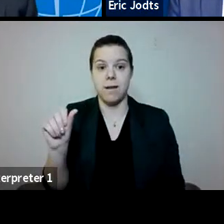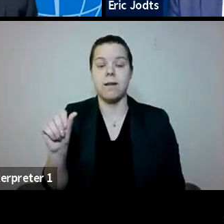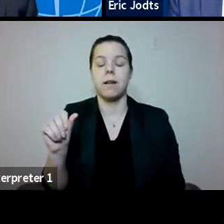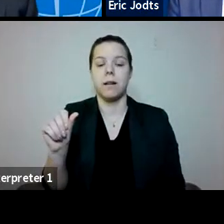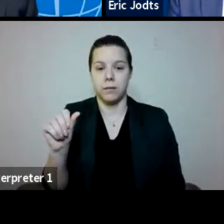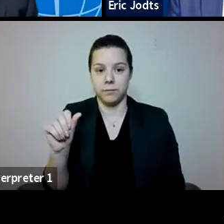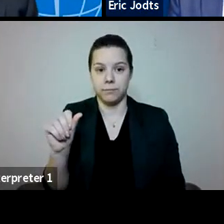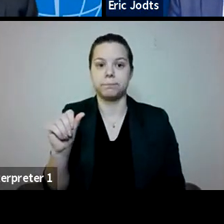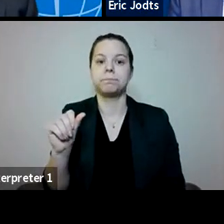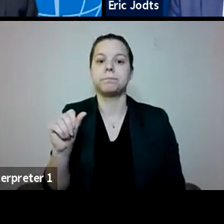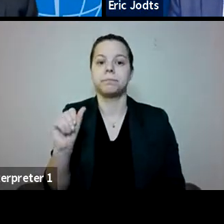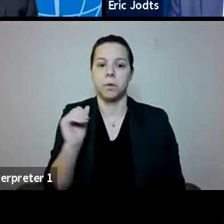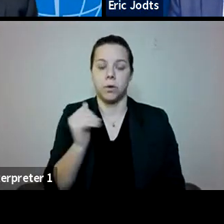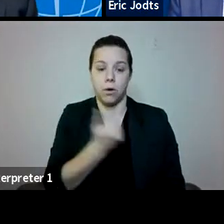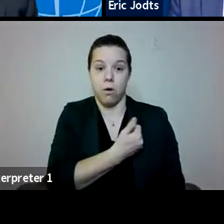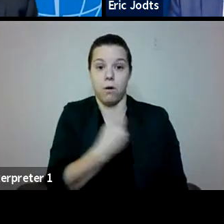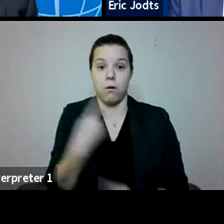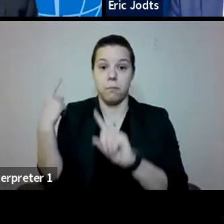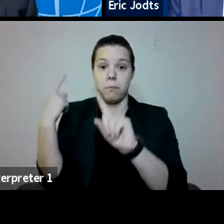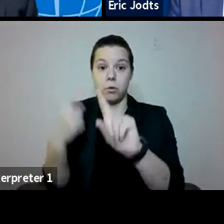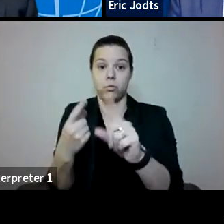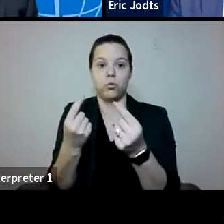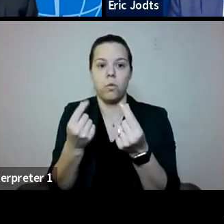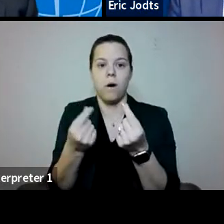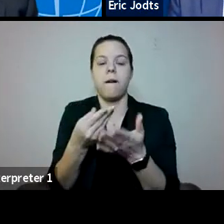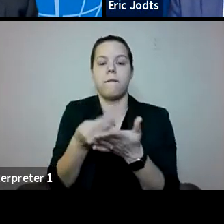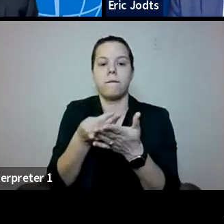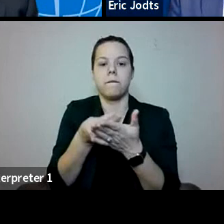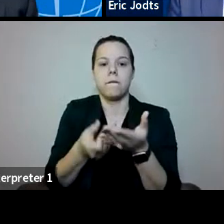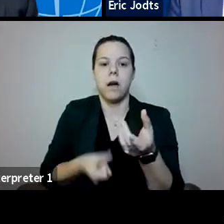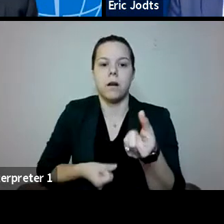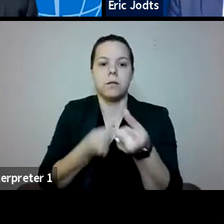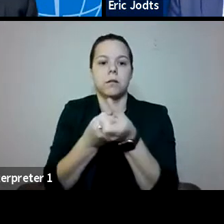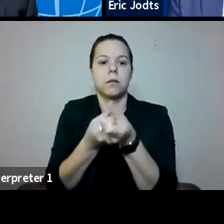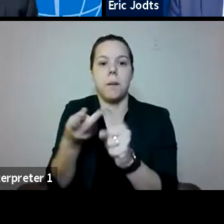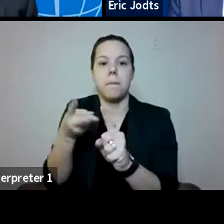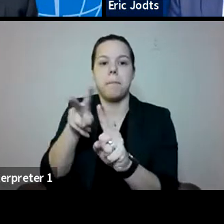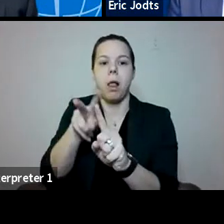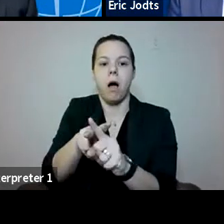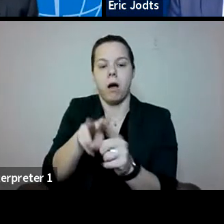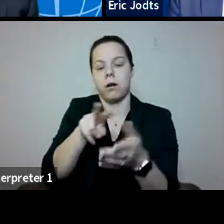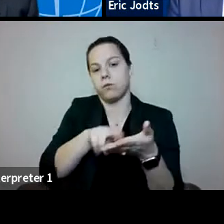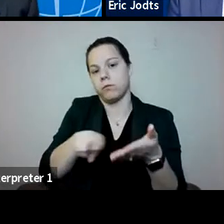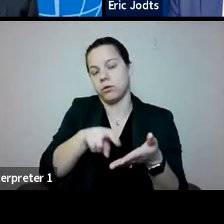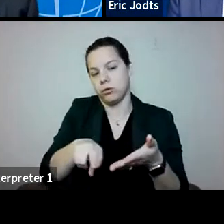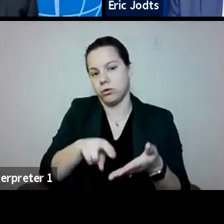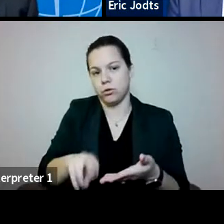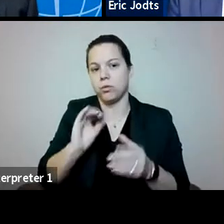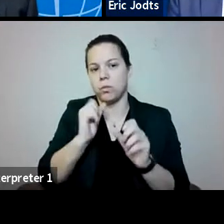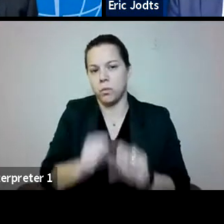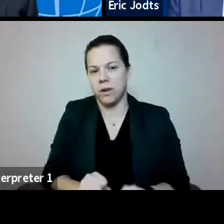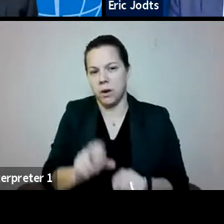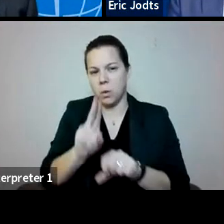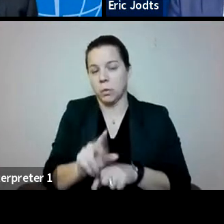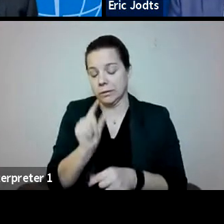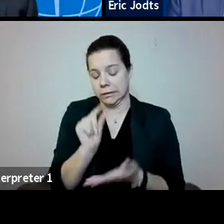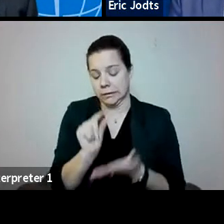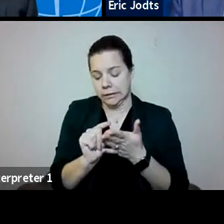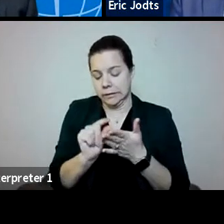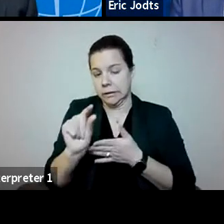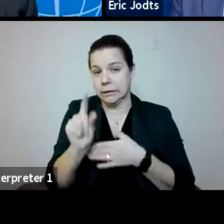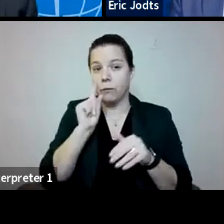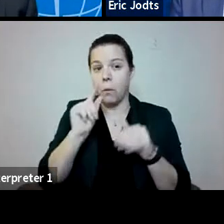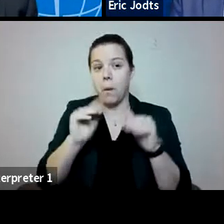our R&D mission is to fund applied research. We can use a small fraction of our funds for